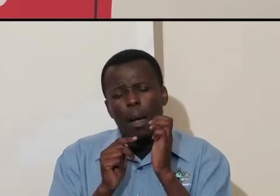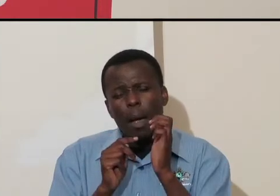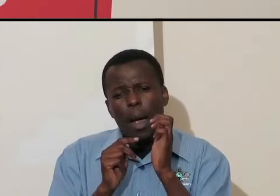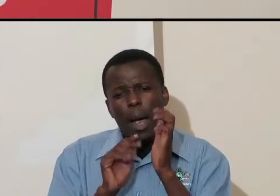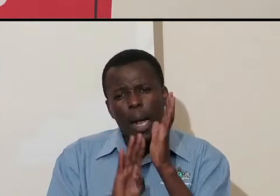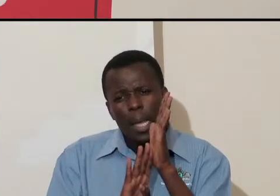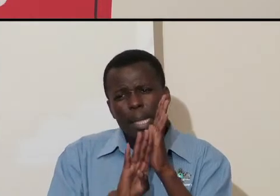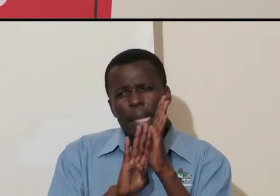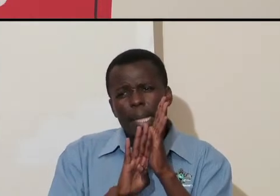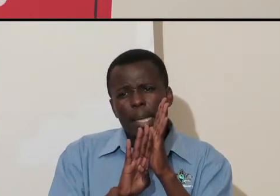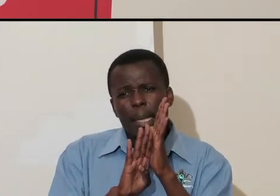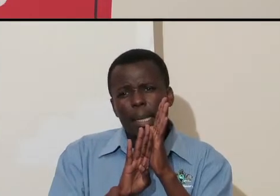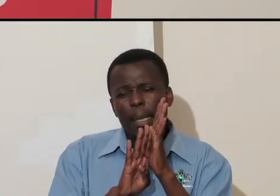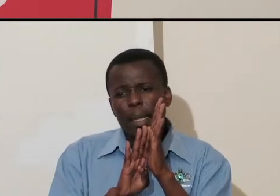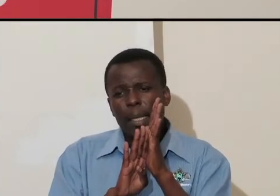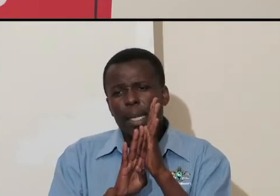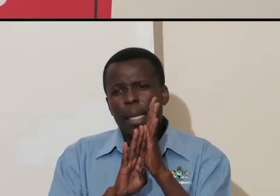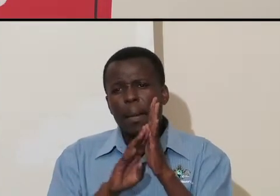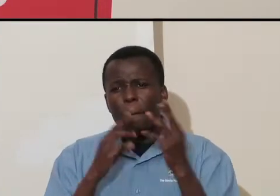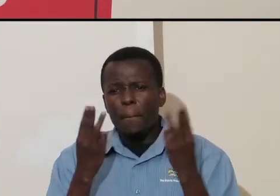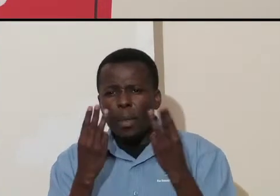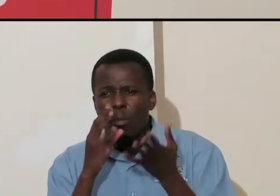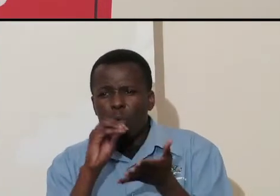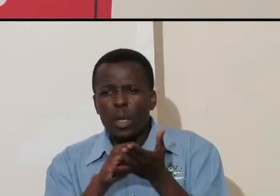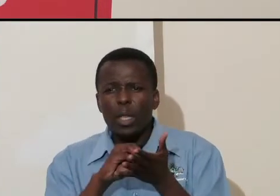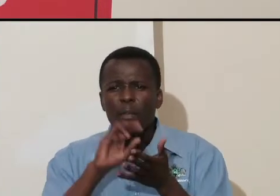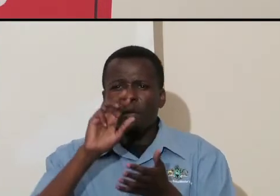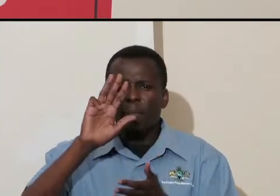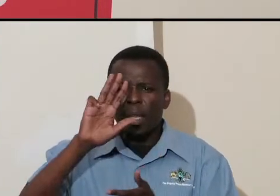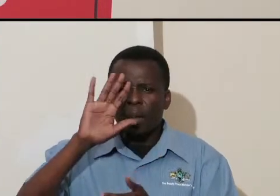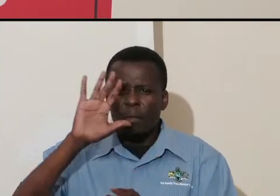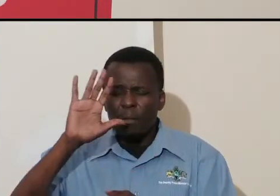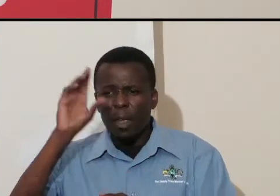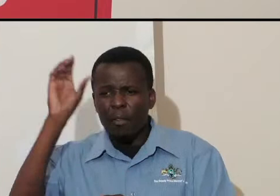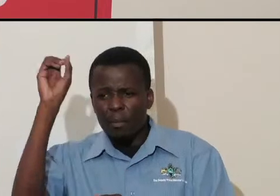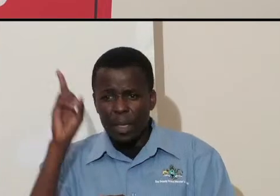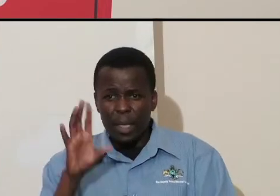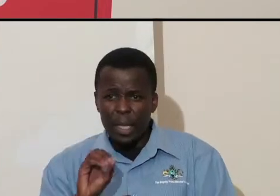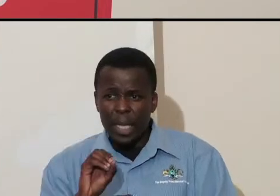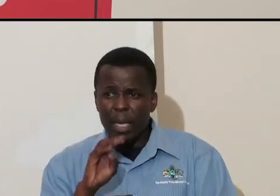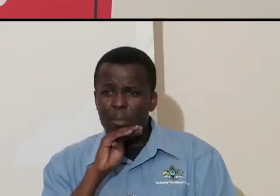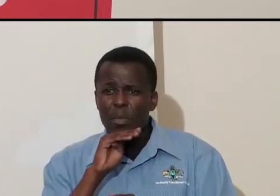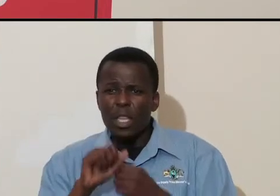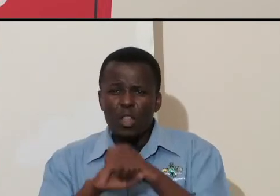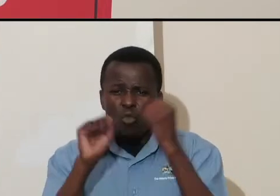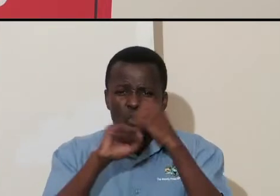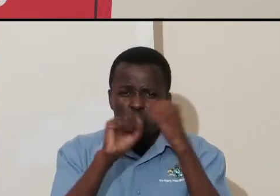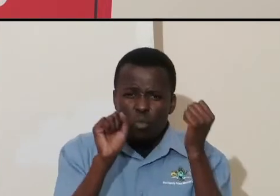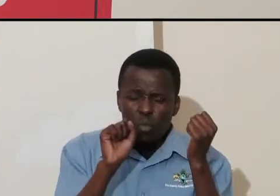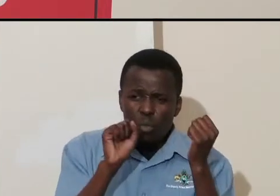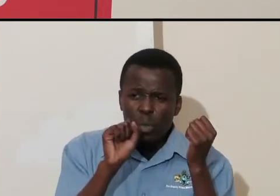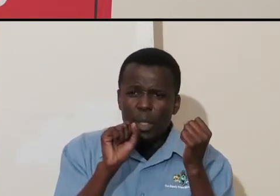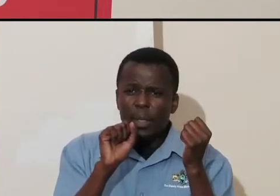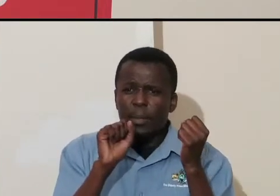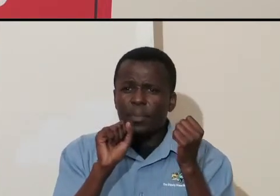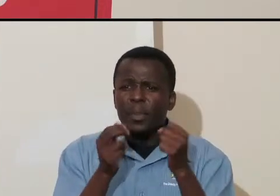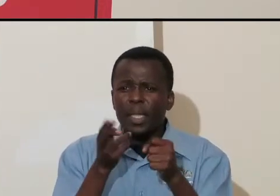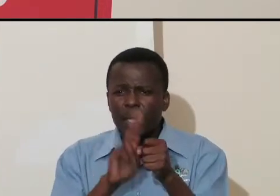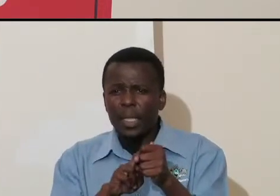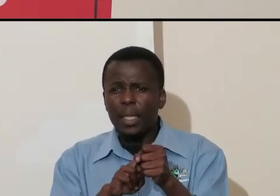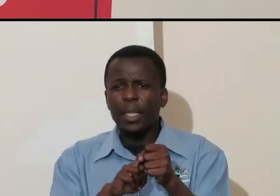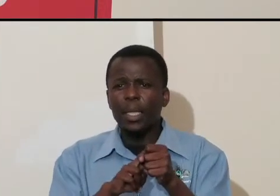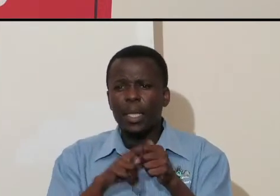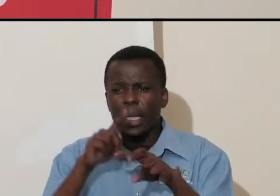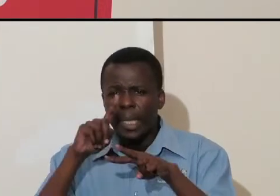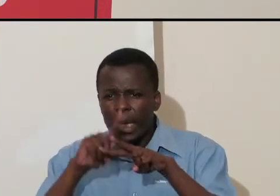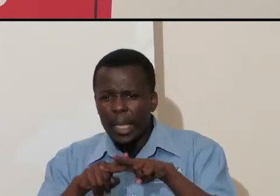above 95%, and the adherence, which is above 95%, and the HIV